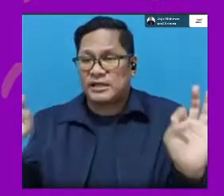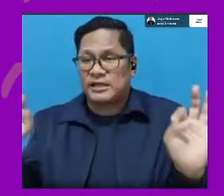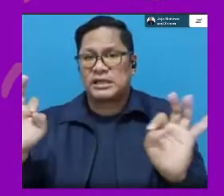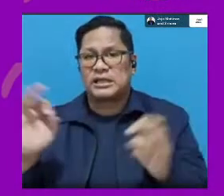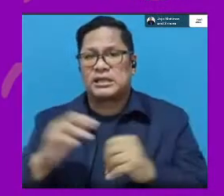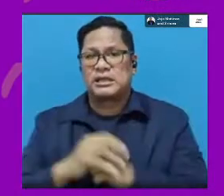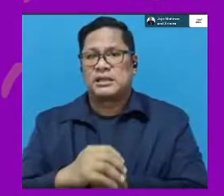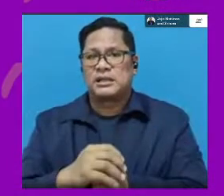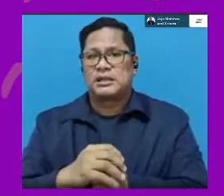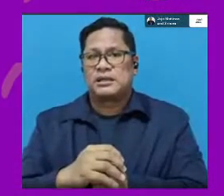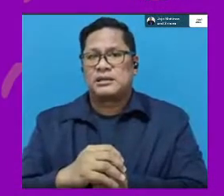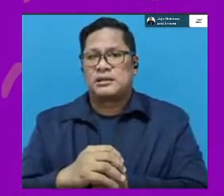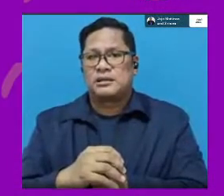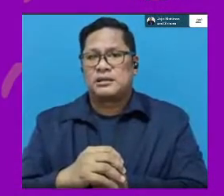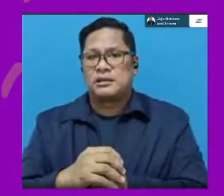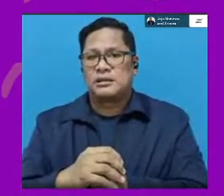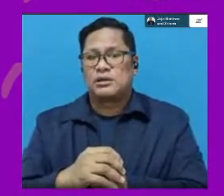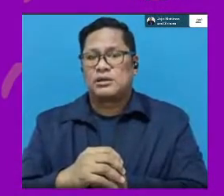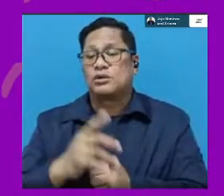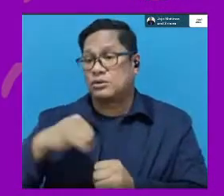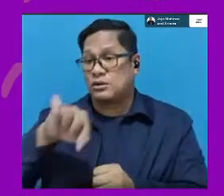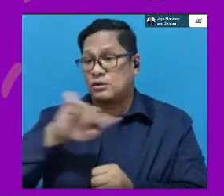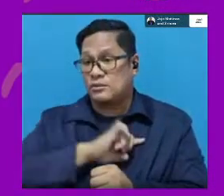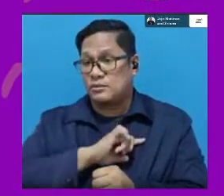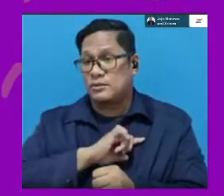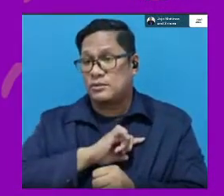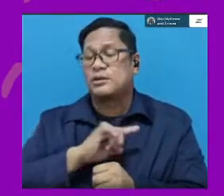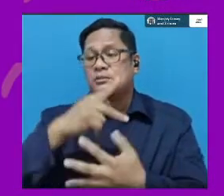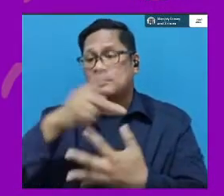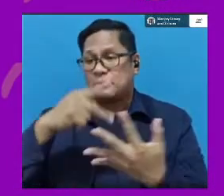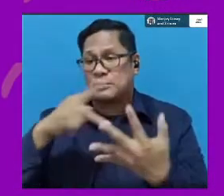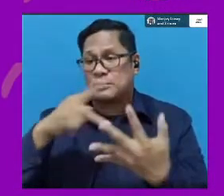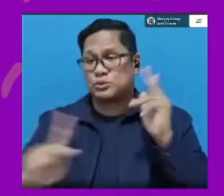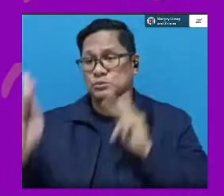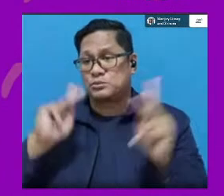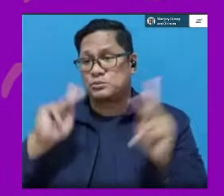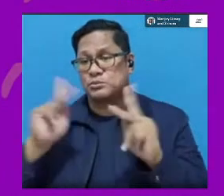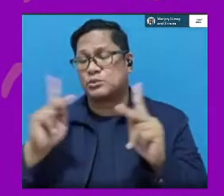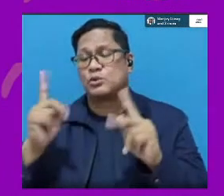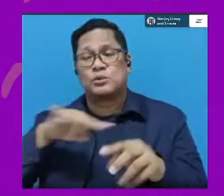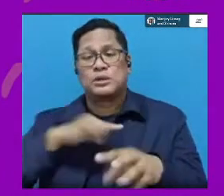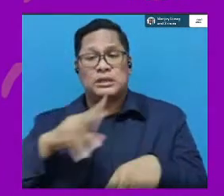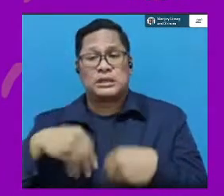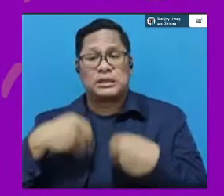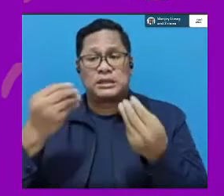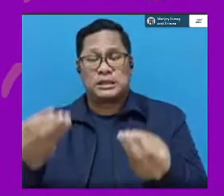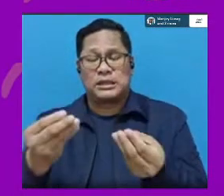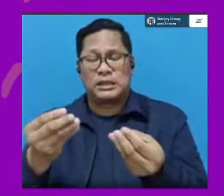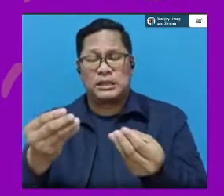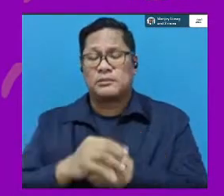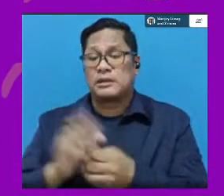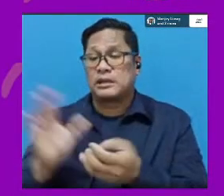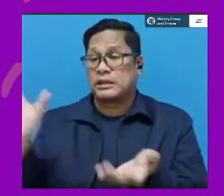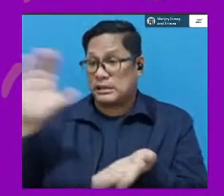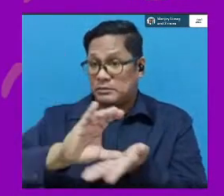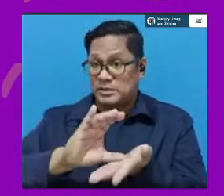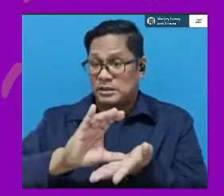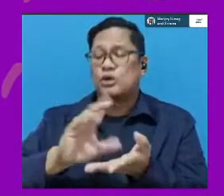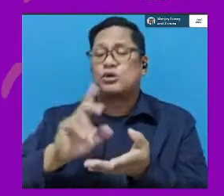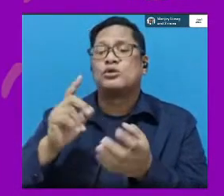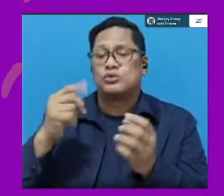for free to our population. We provided them with capital so that they can